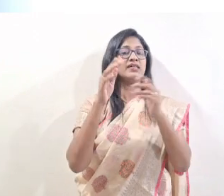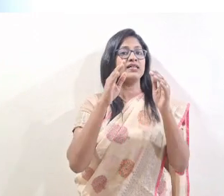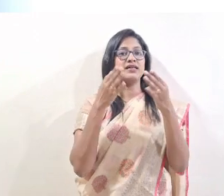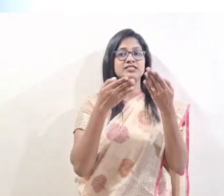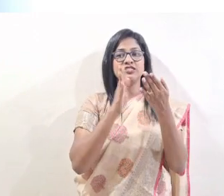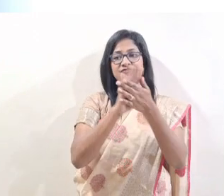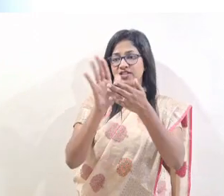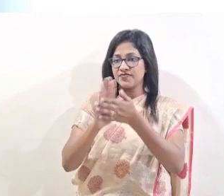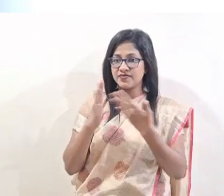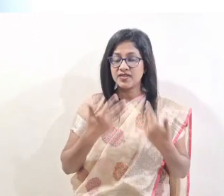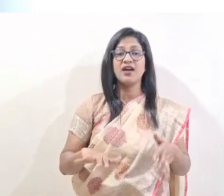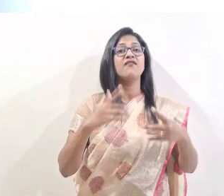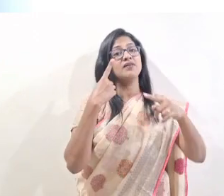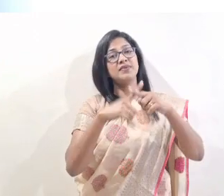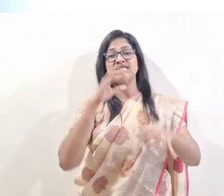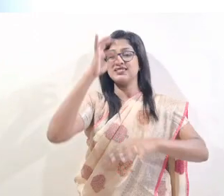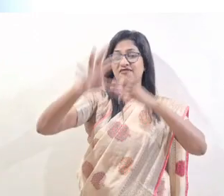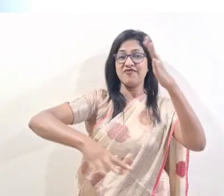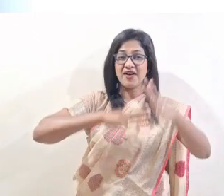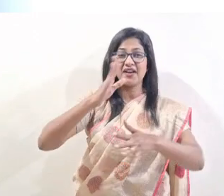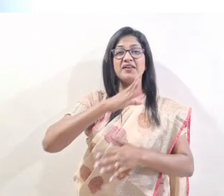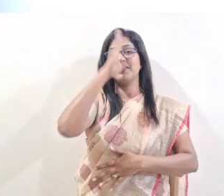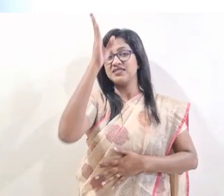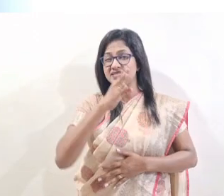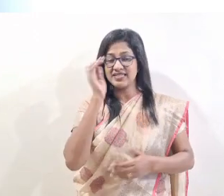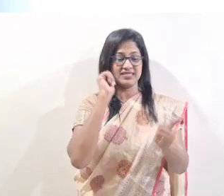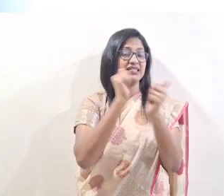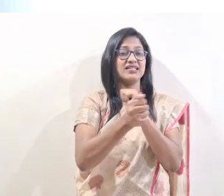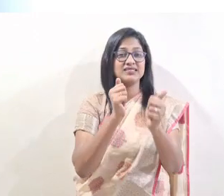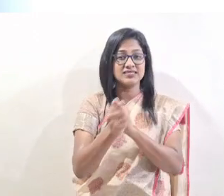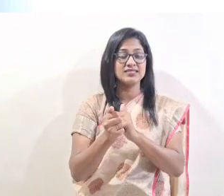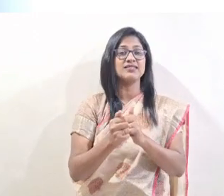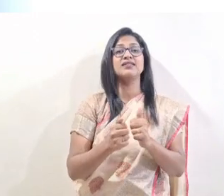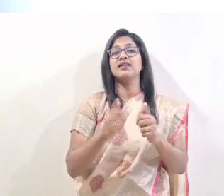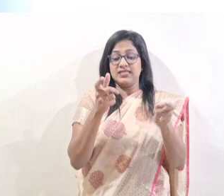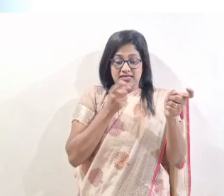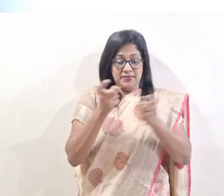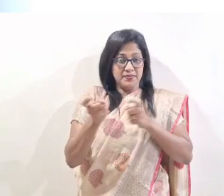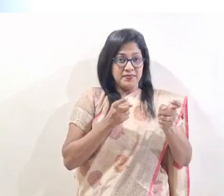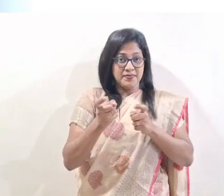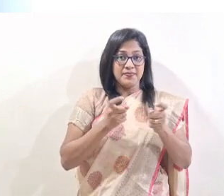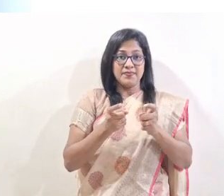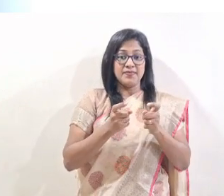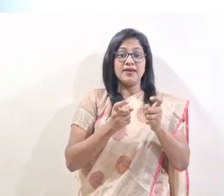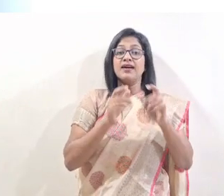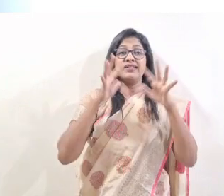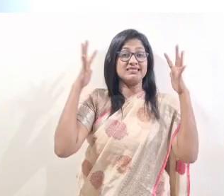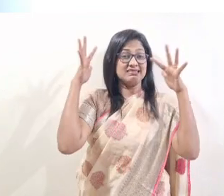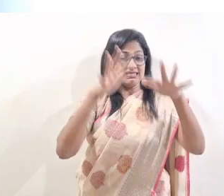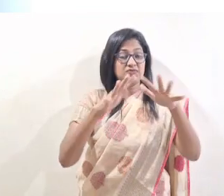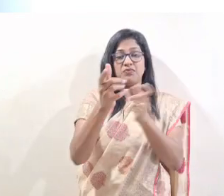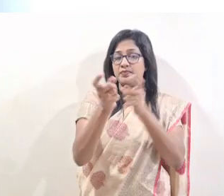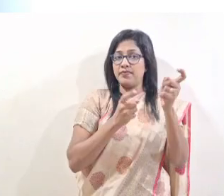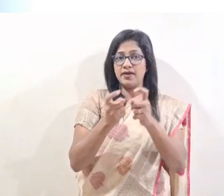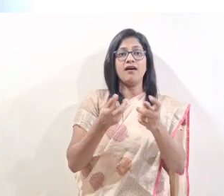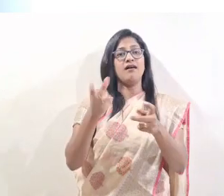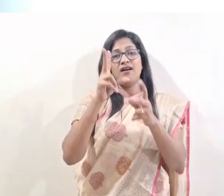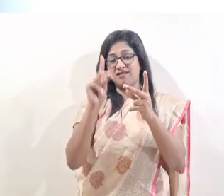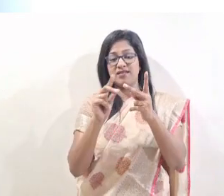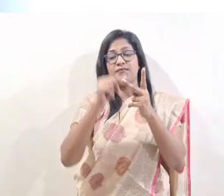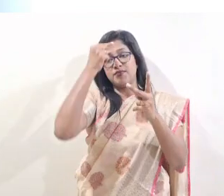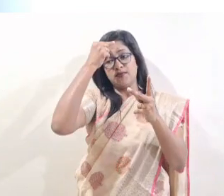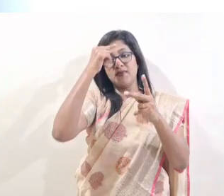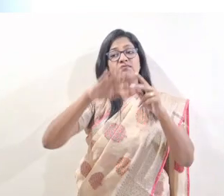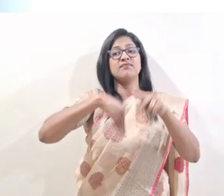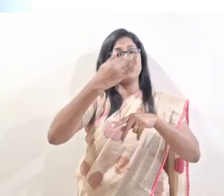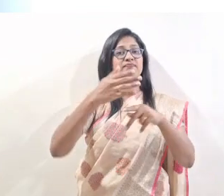major fire, train accident, terrorist attacks, unmanageable crowd management is another thing. I think I'll talk about